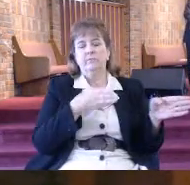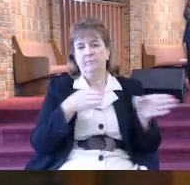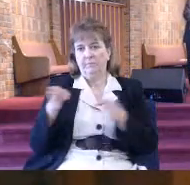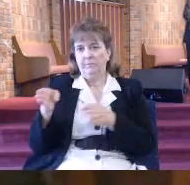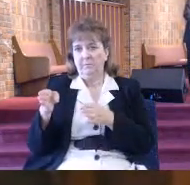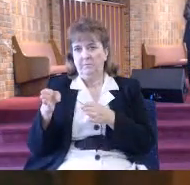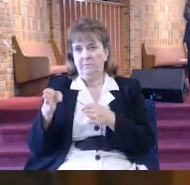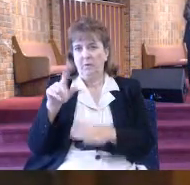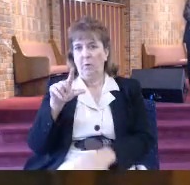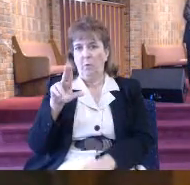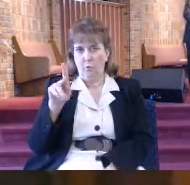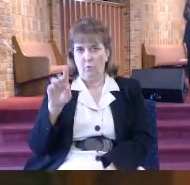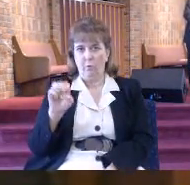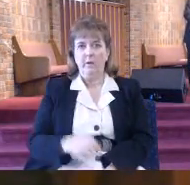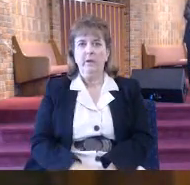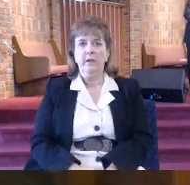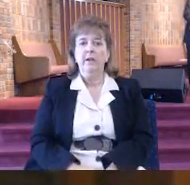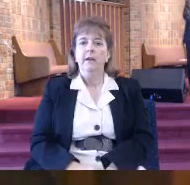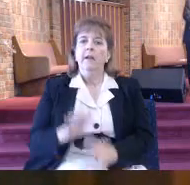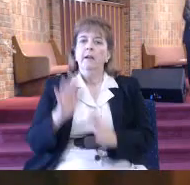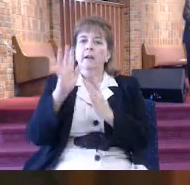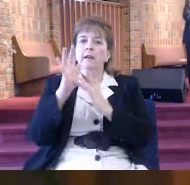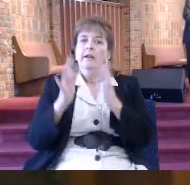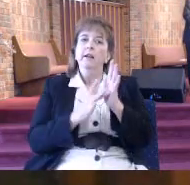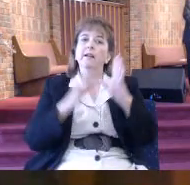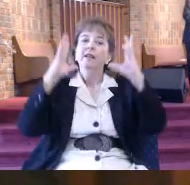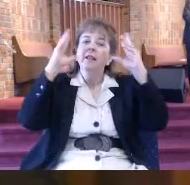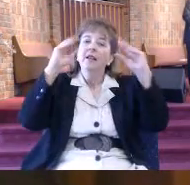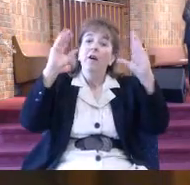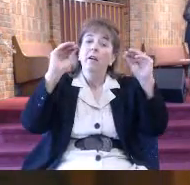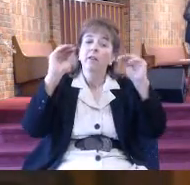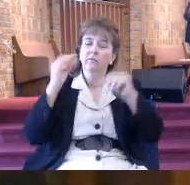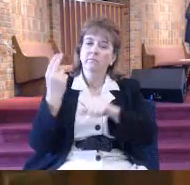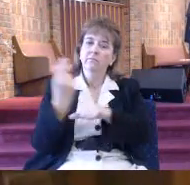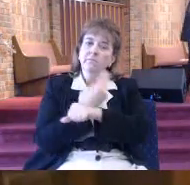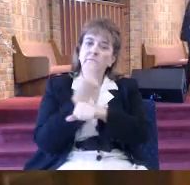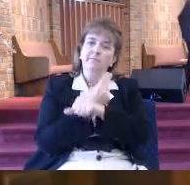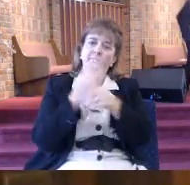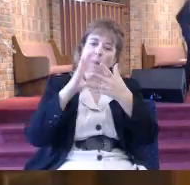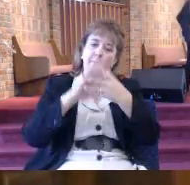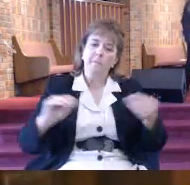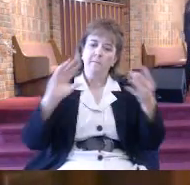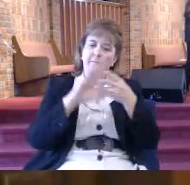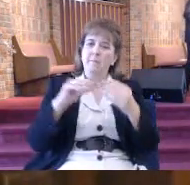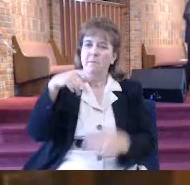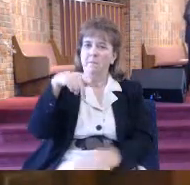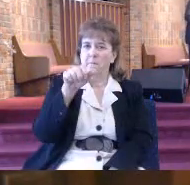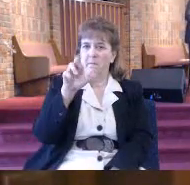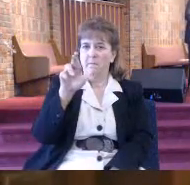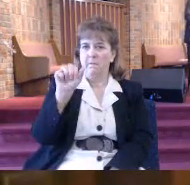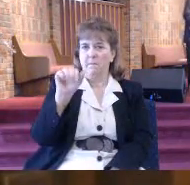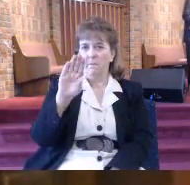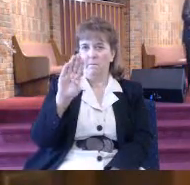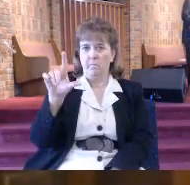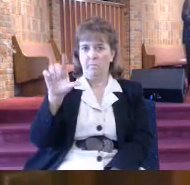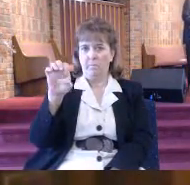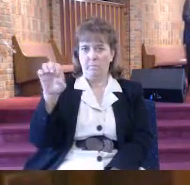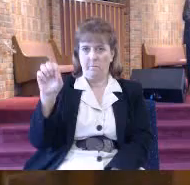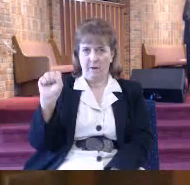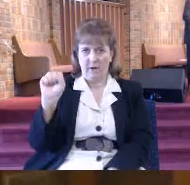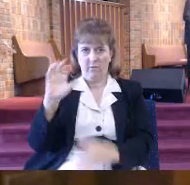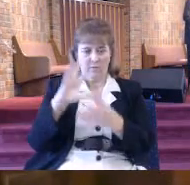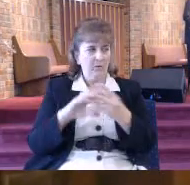Jesus taught in parables. That concept is